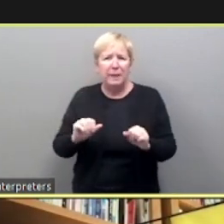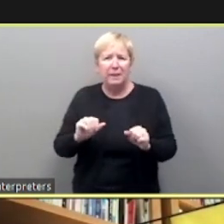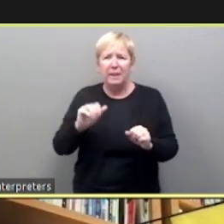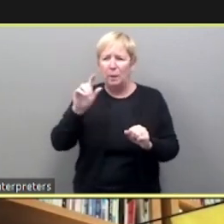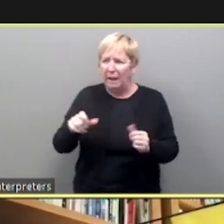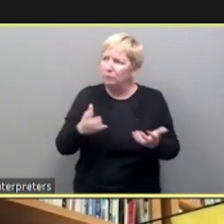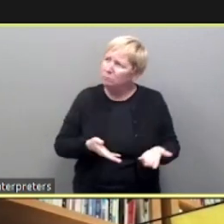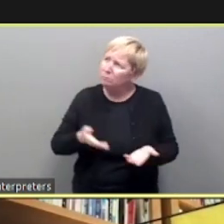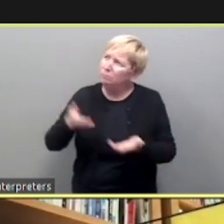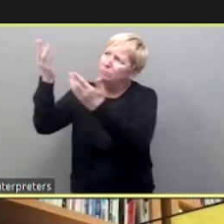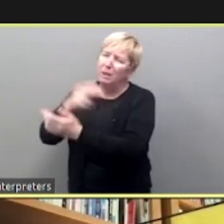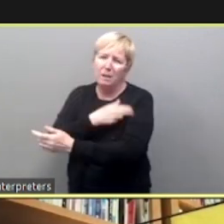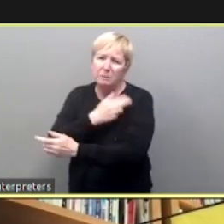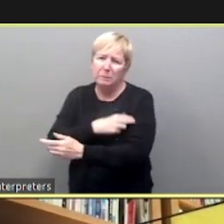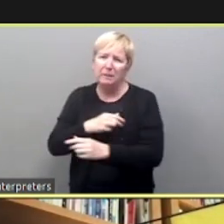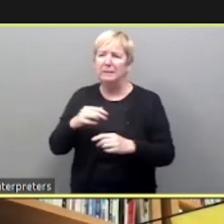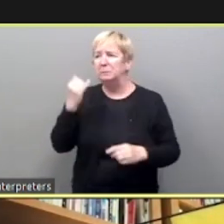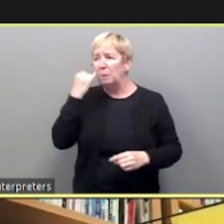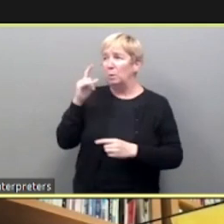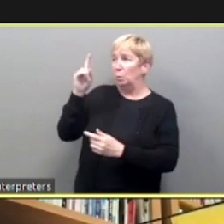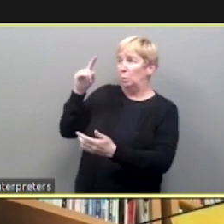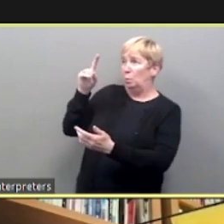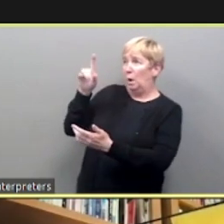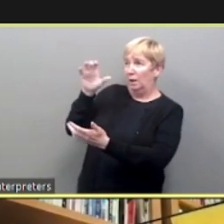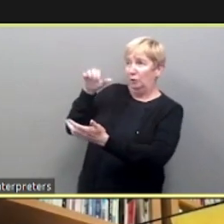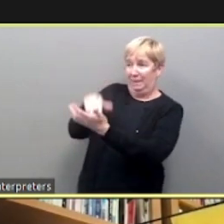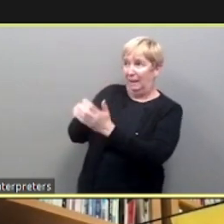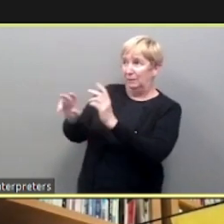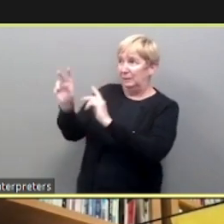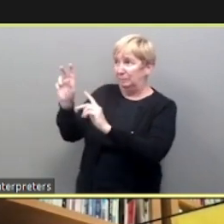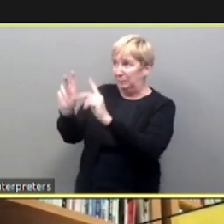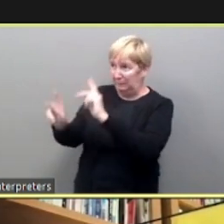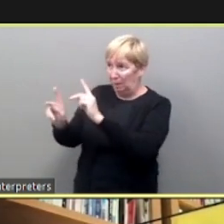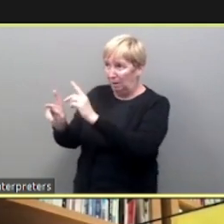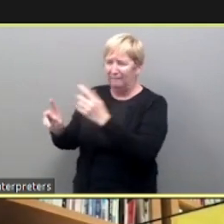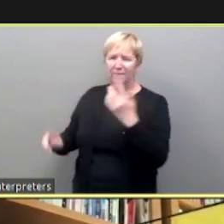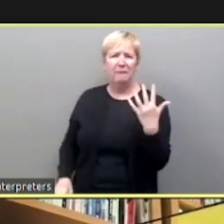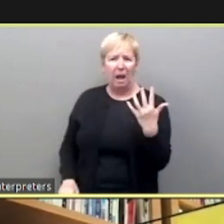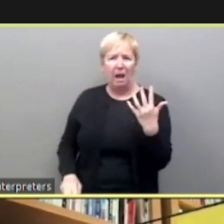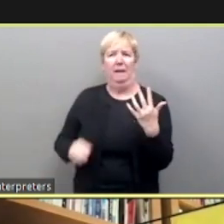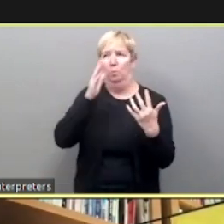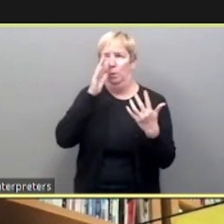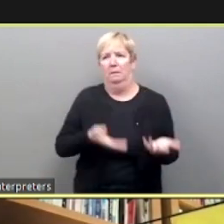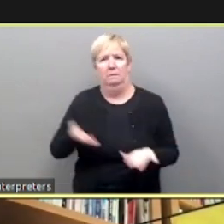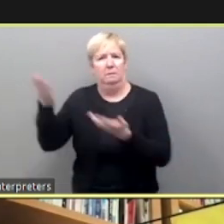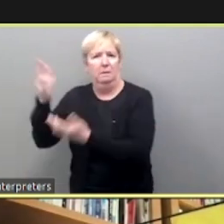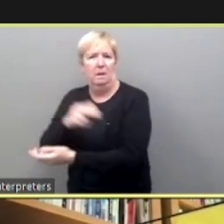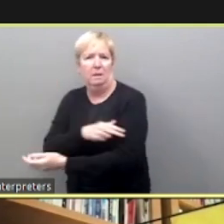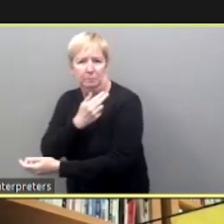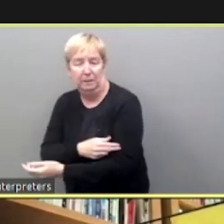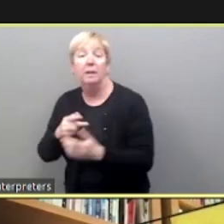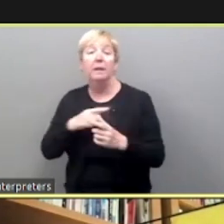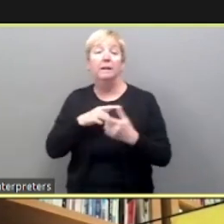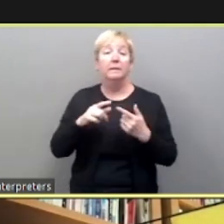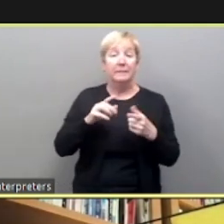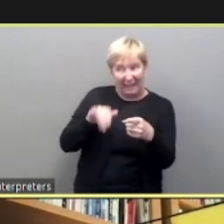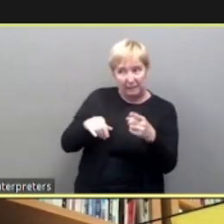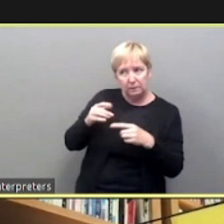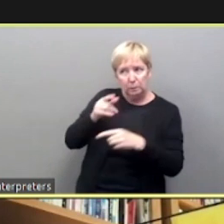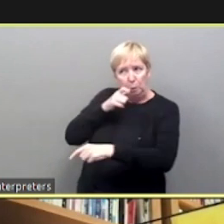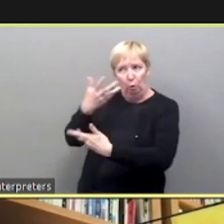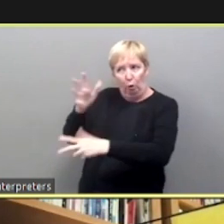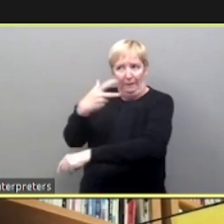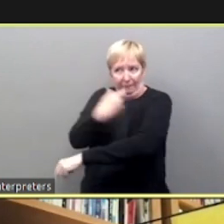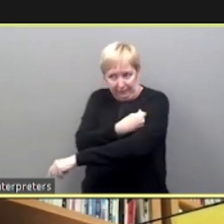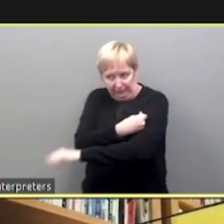in 100,000. And then you can see the blue, and that's in vaccinated individuals. And the blue